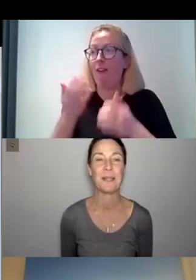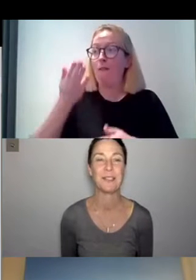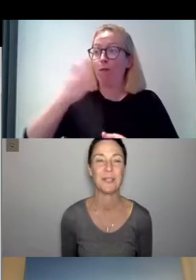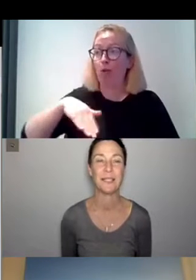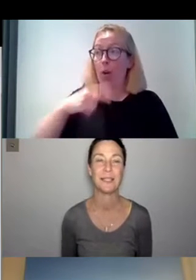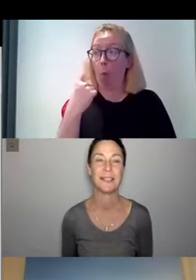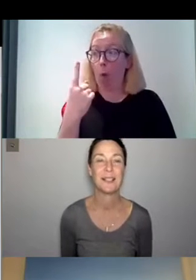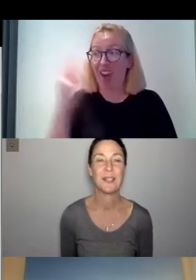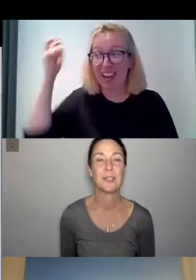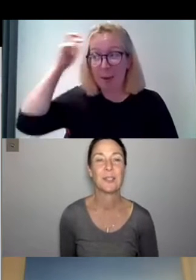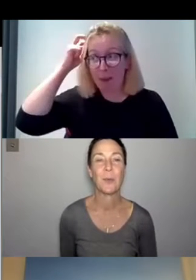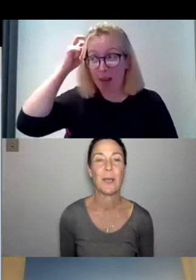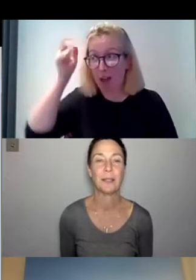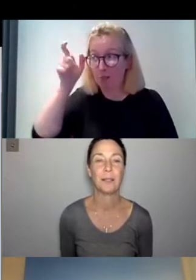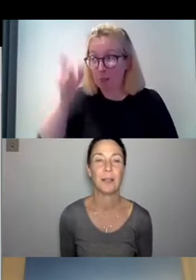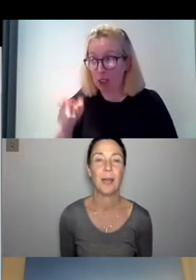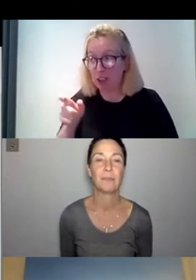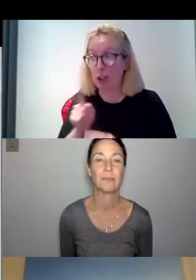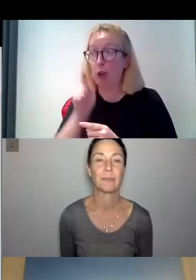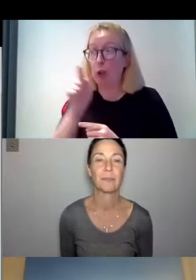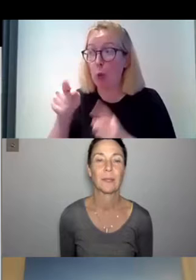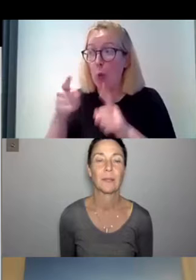and comments already. So well done.